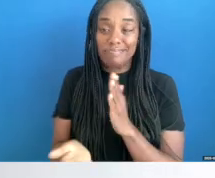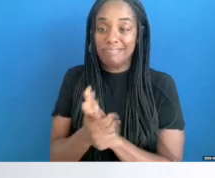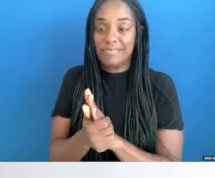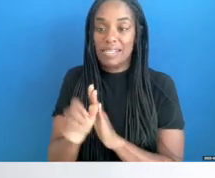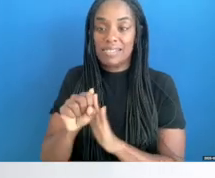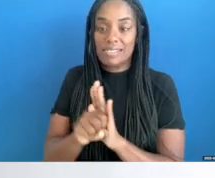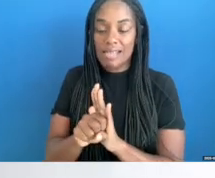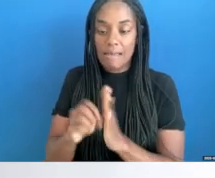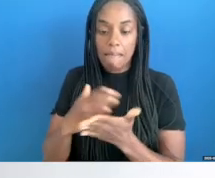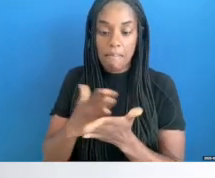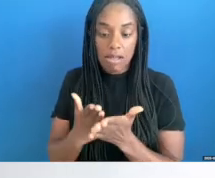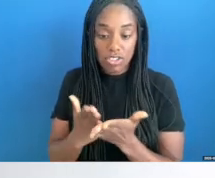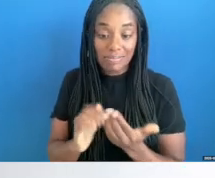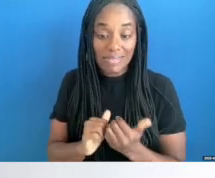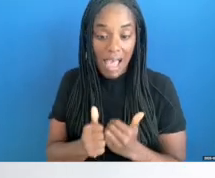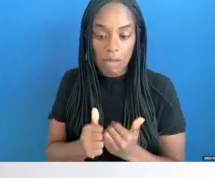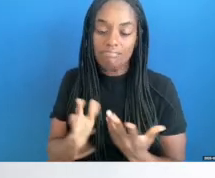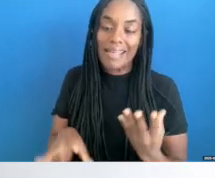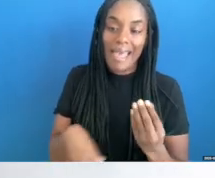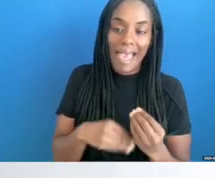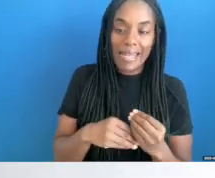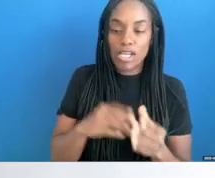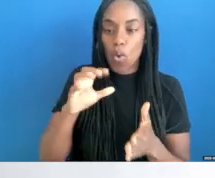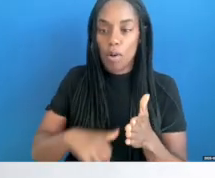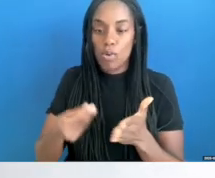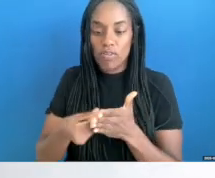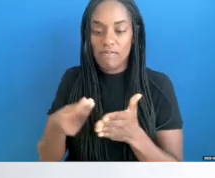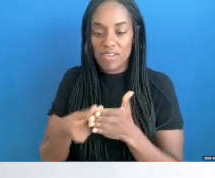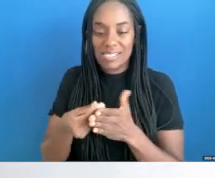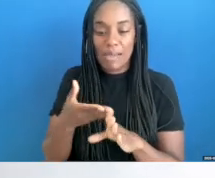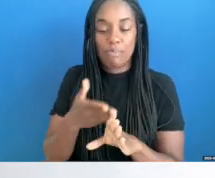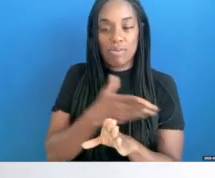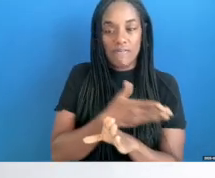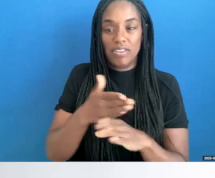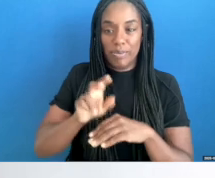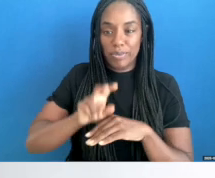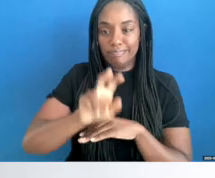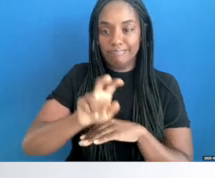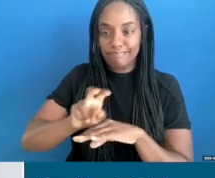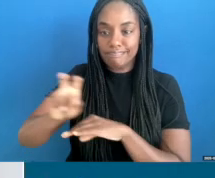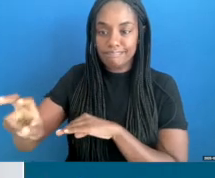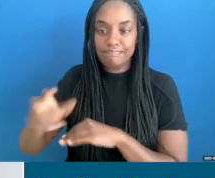removing funds that were previously appropriated. Next slide, please.